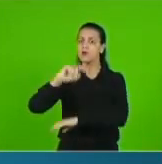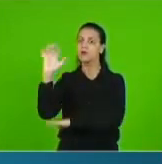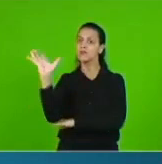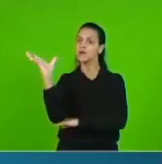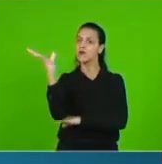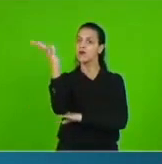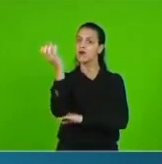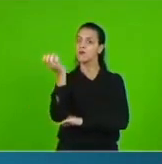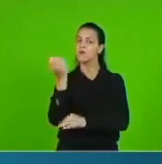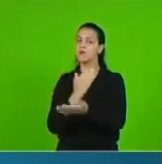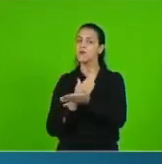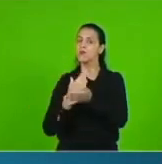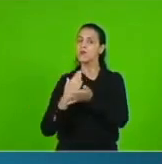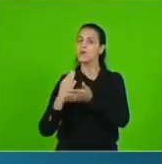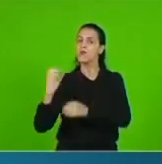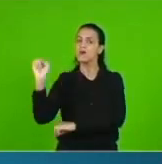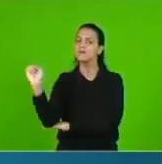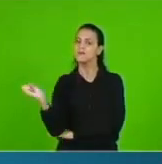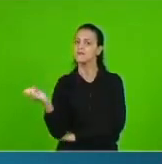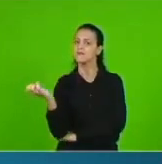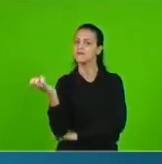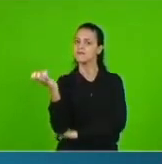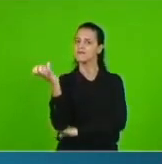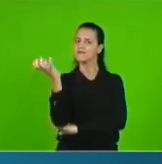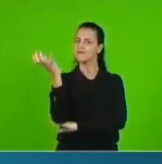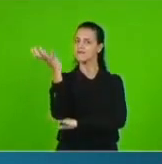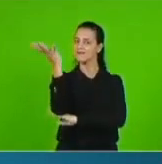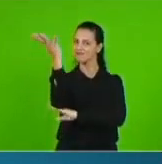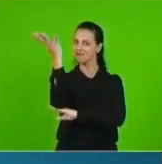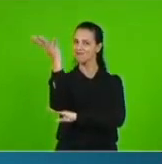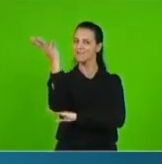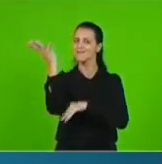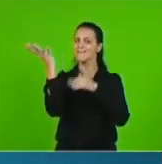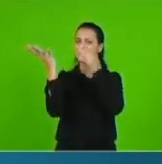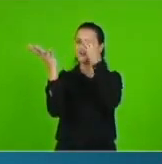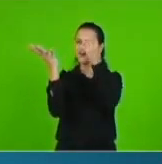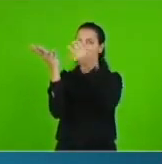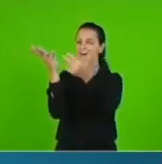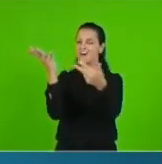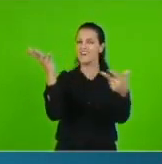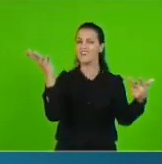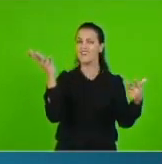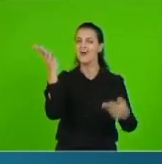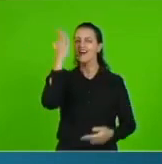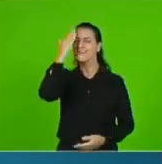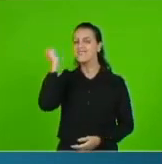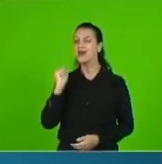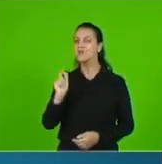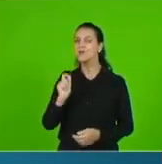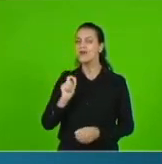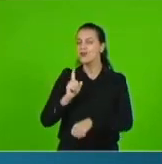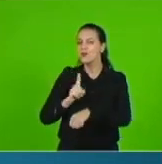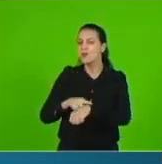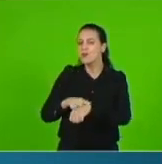already become tender and puts forth leaves, you know that summer is